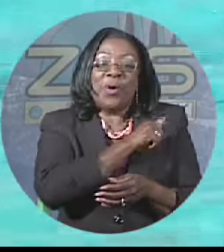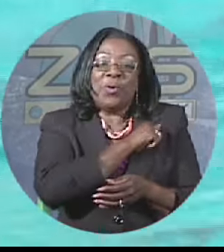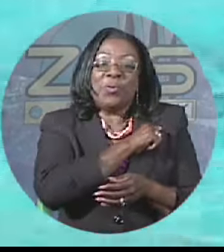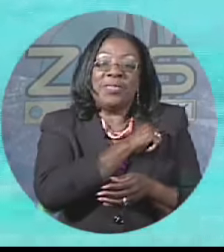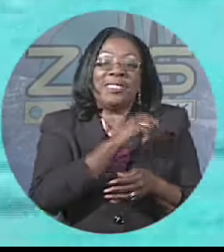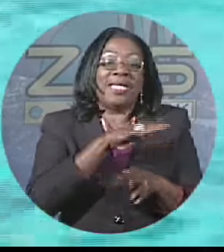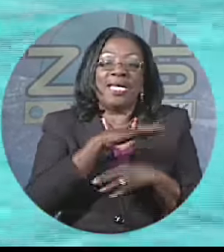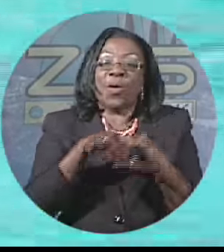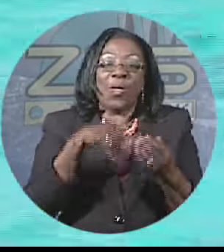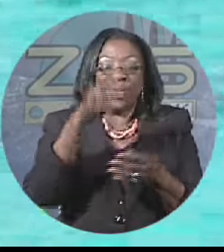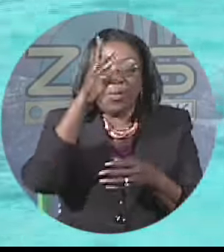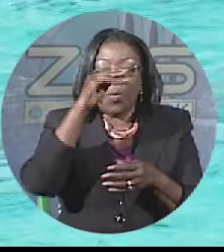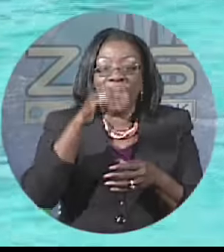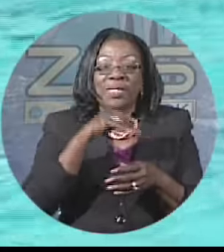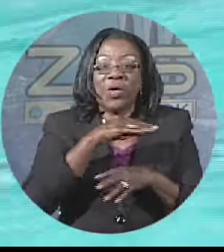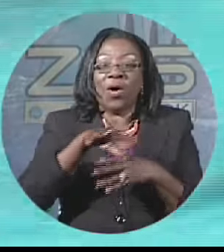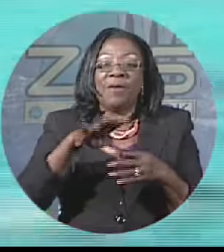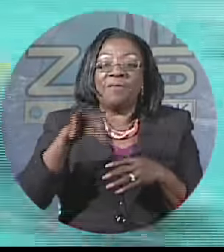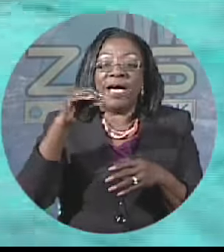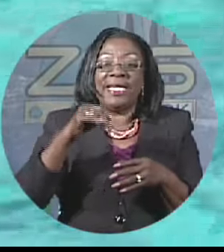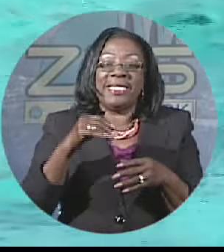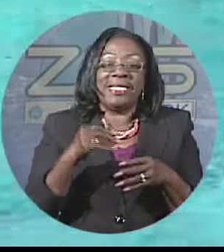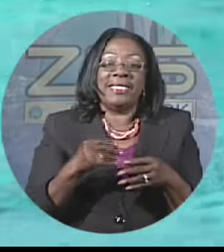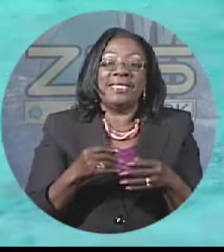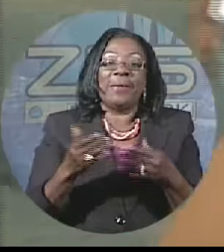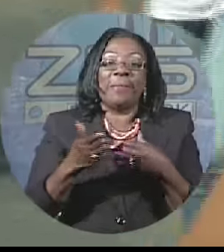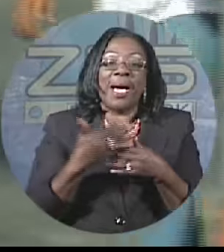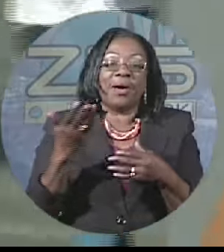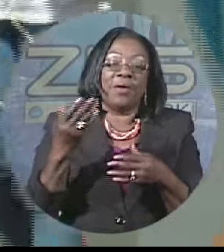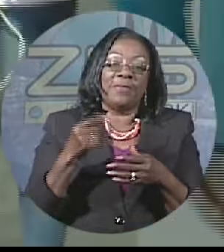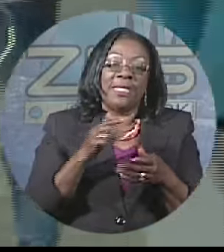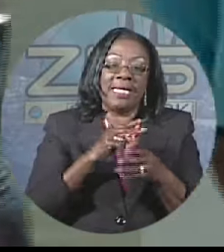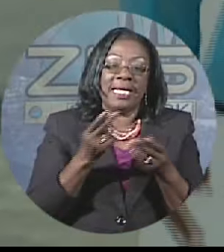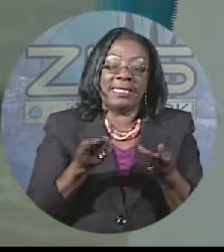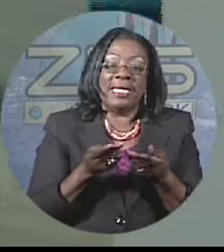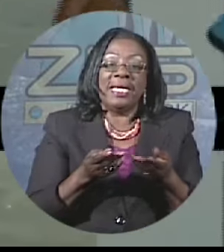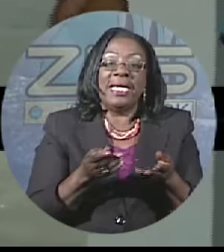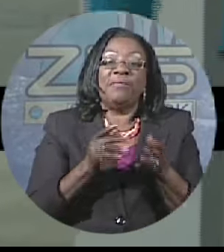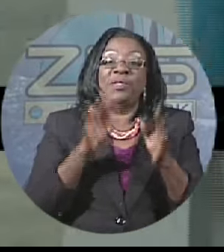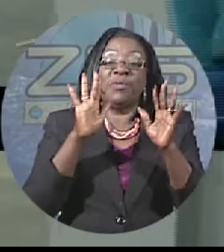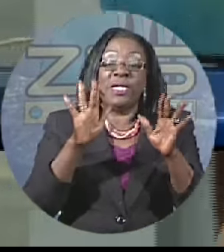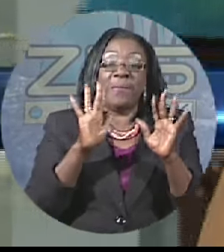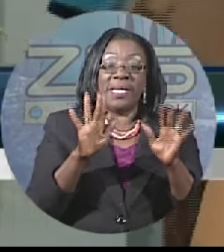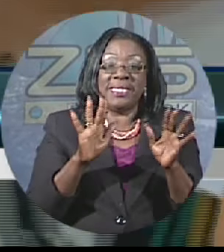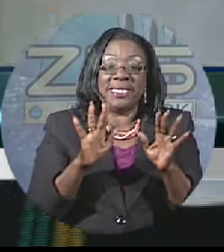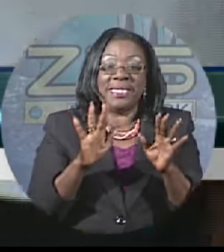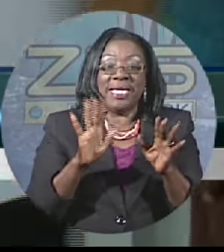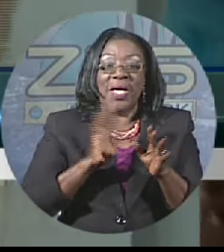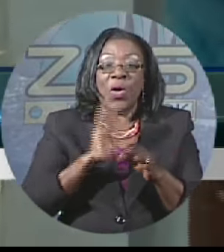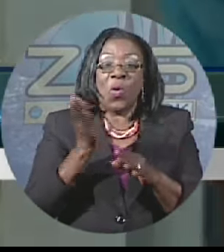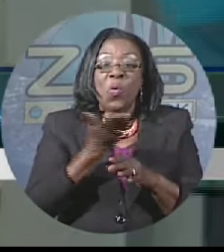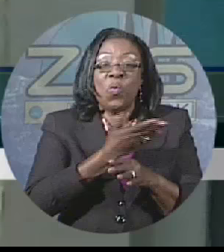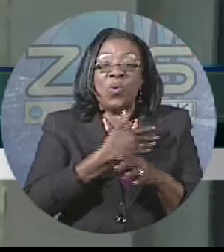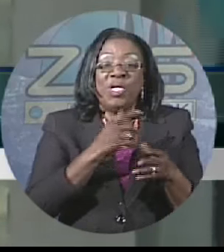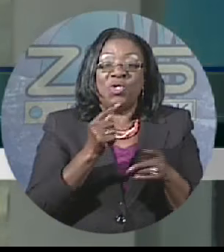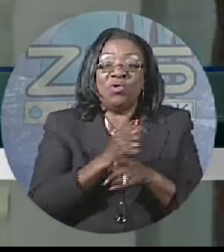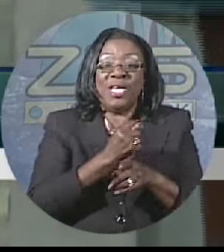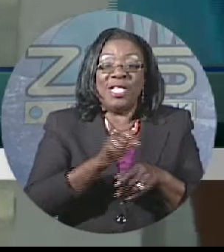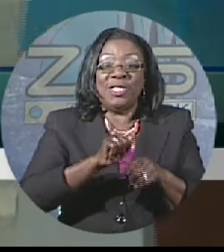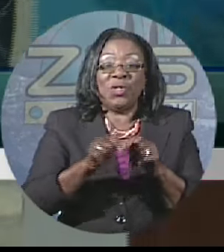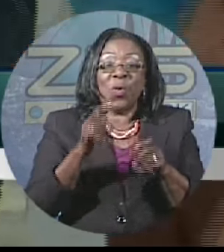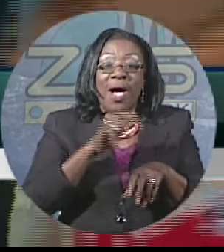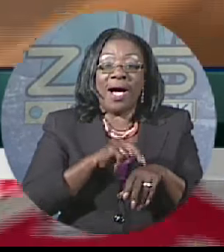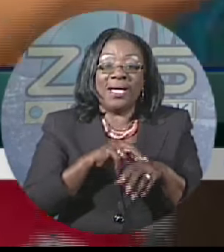and Gabriel Ensina all finding the back of the net. Felt pretty amazing because we trained so hard to do this,